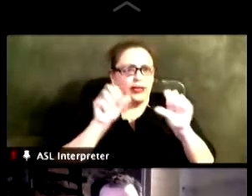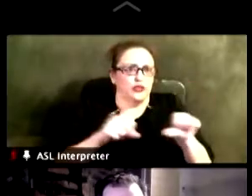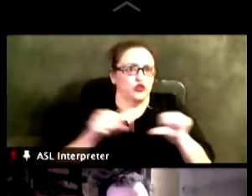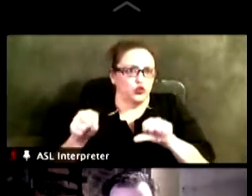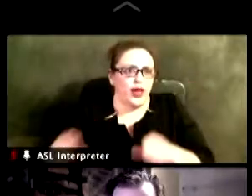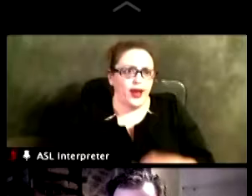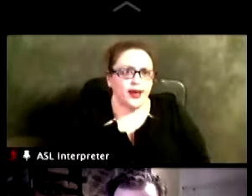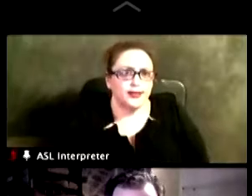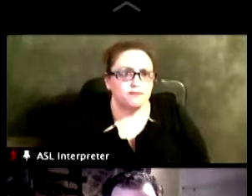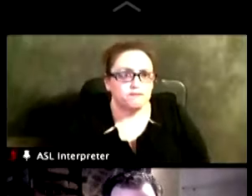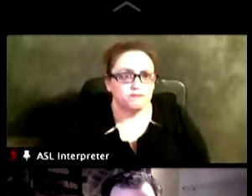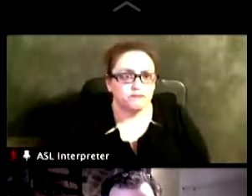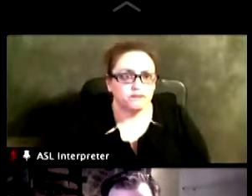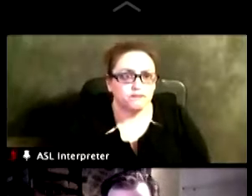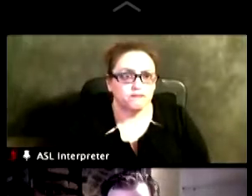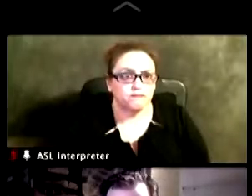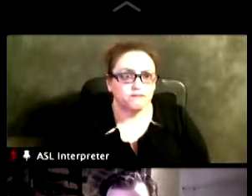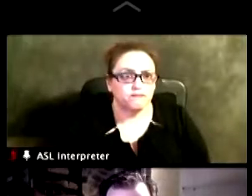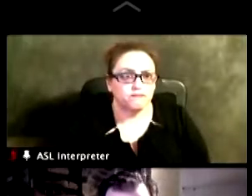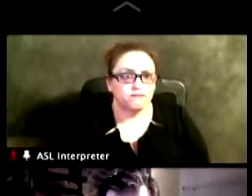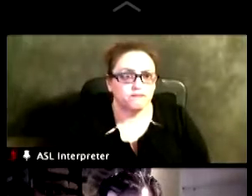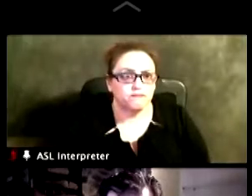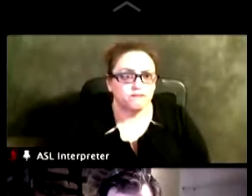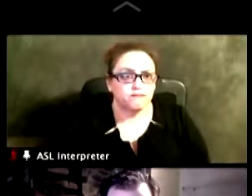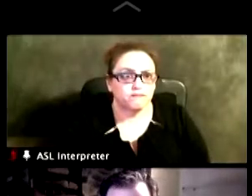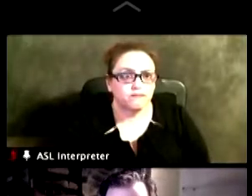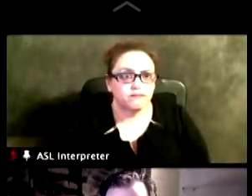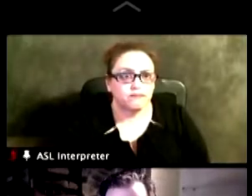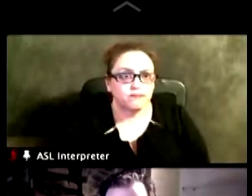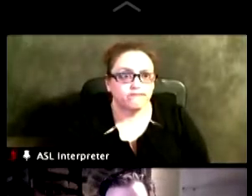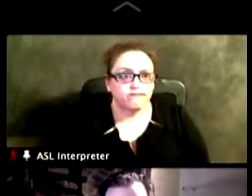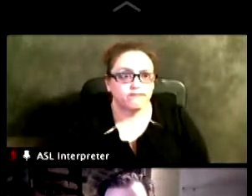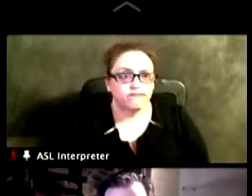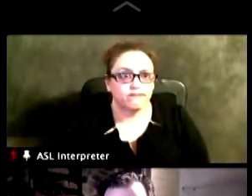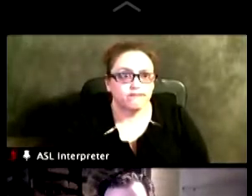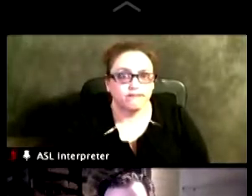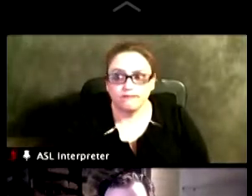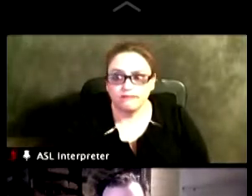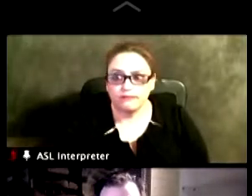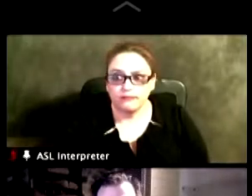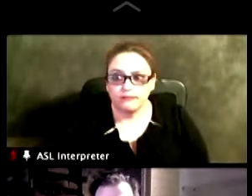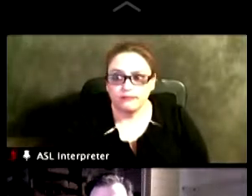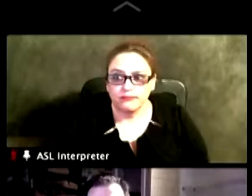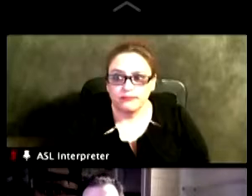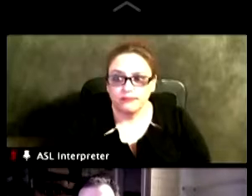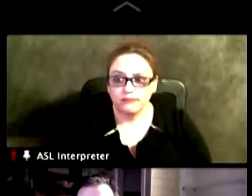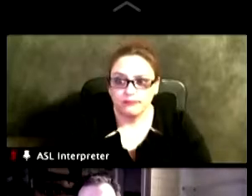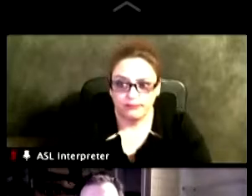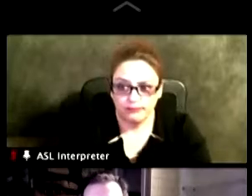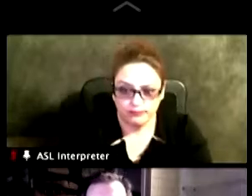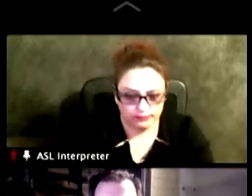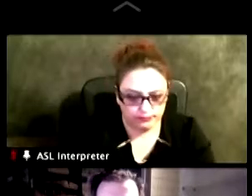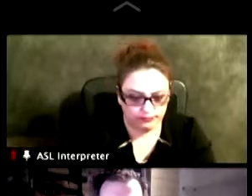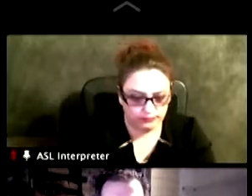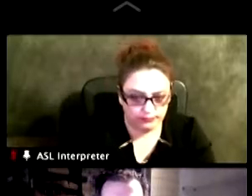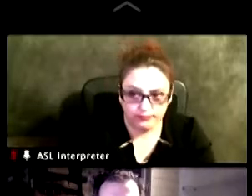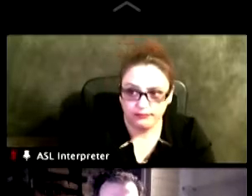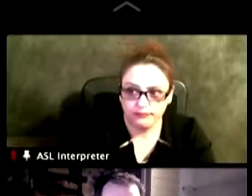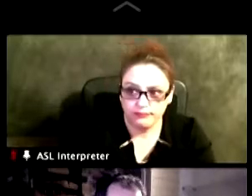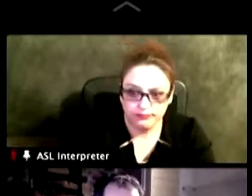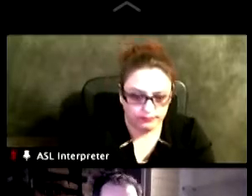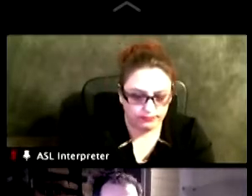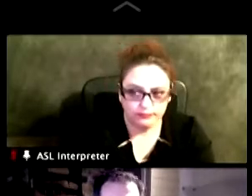All right, we are getting a robust number of responses from the community to these poll questions, and we really appreciate it. I'm going to